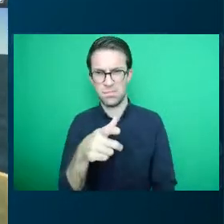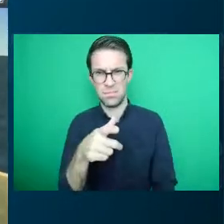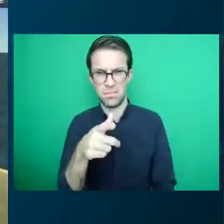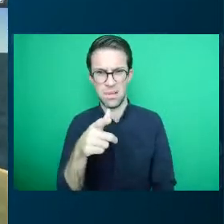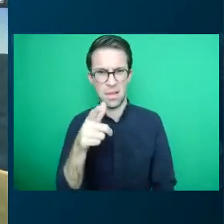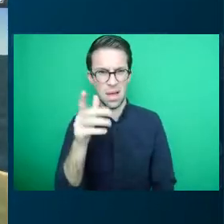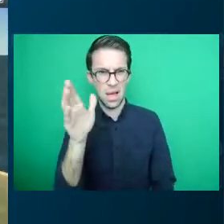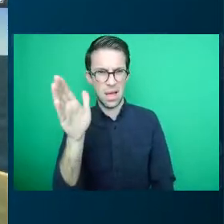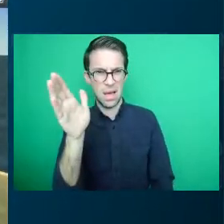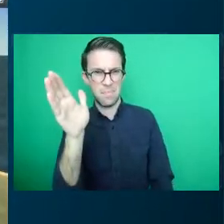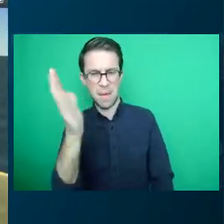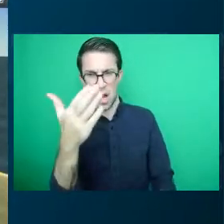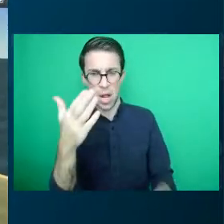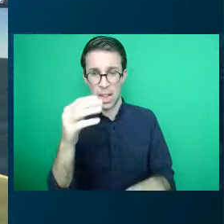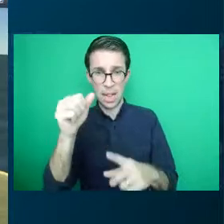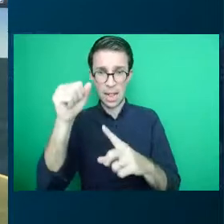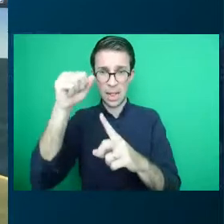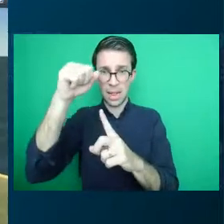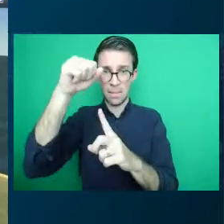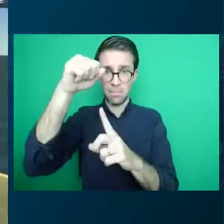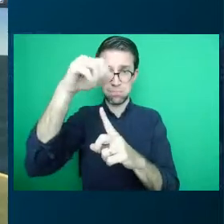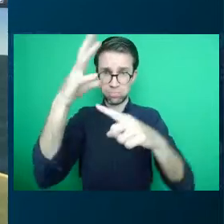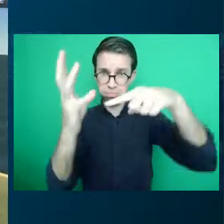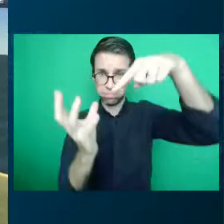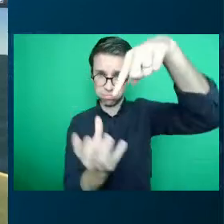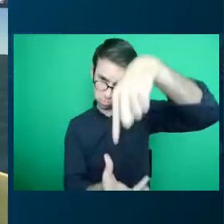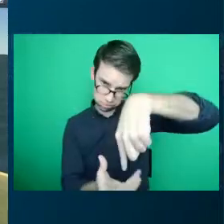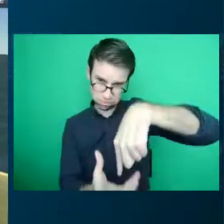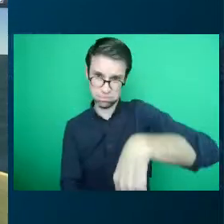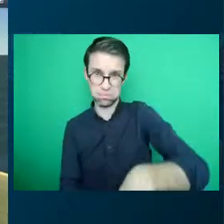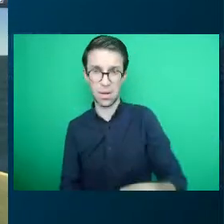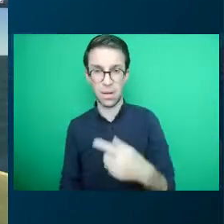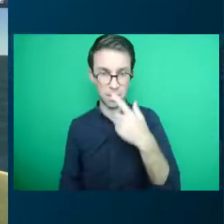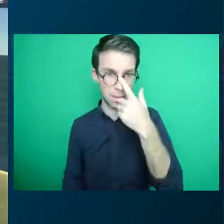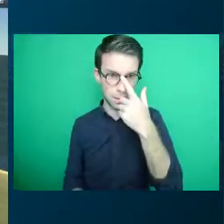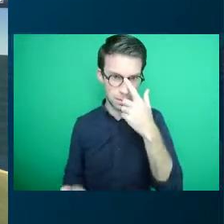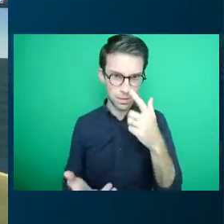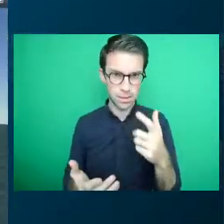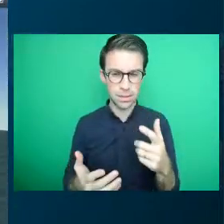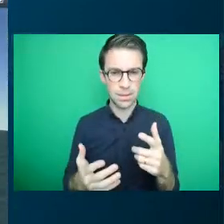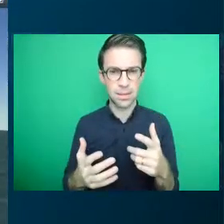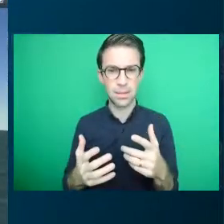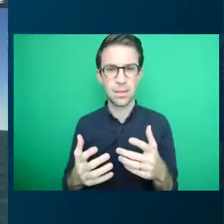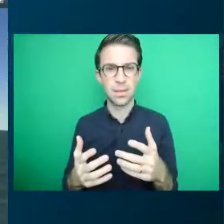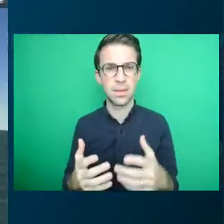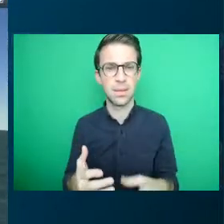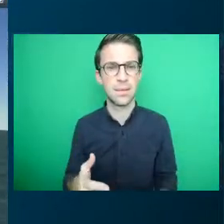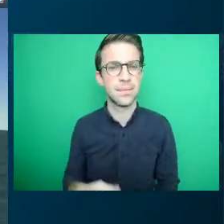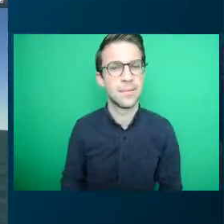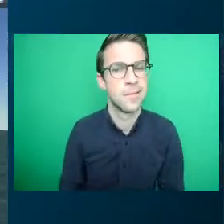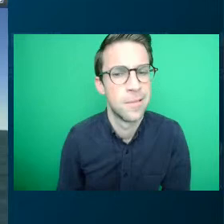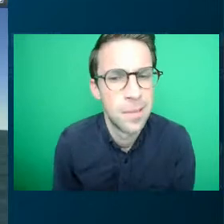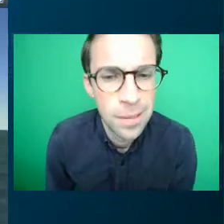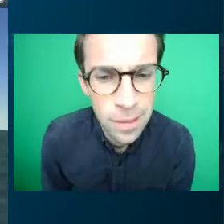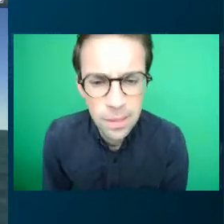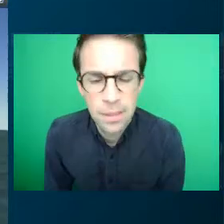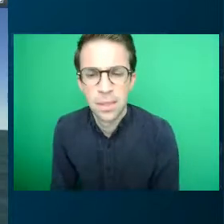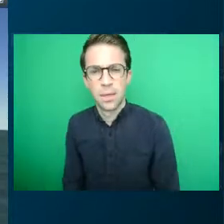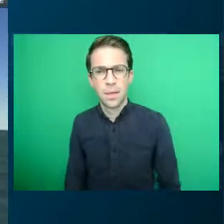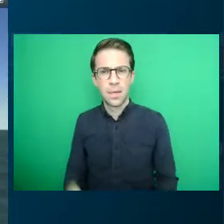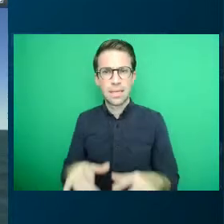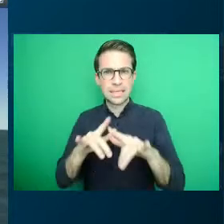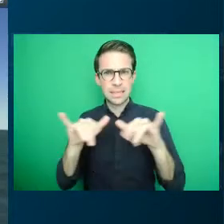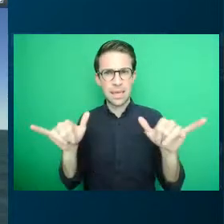apparently the parachute came out at the exact same time as the rocket engine lighted. And that's